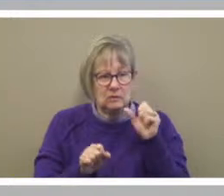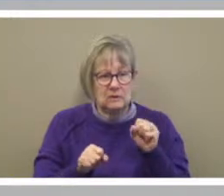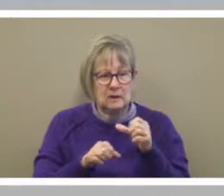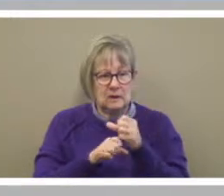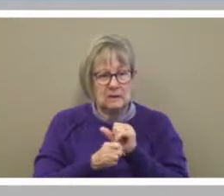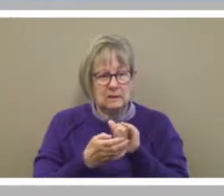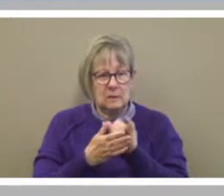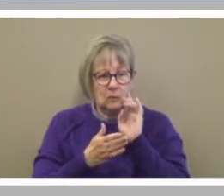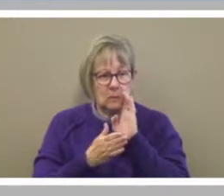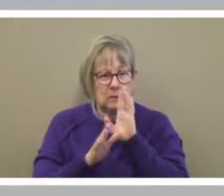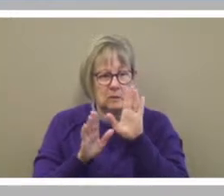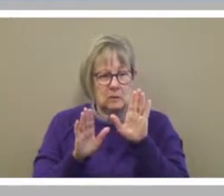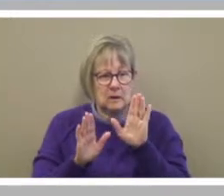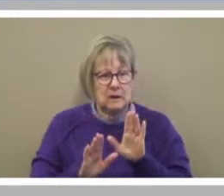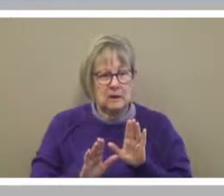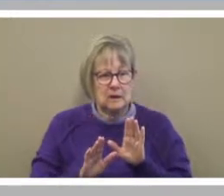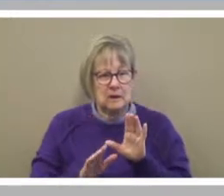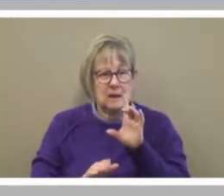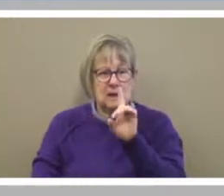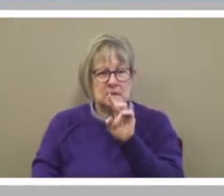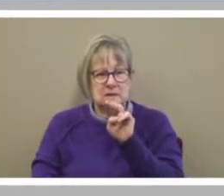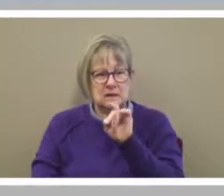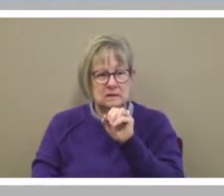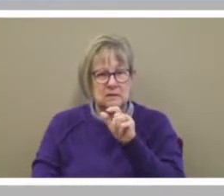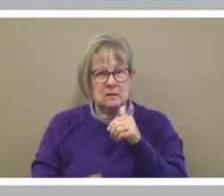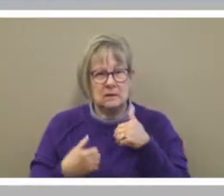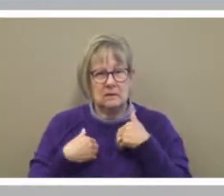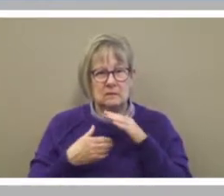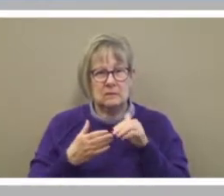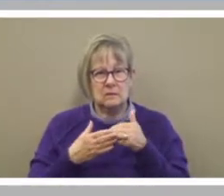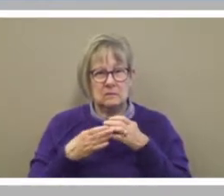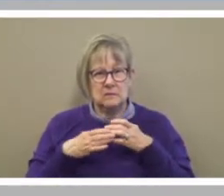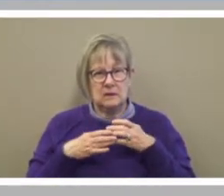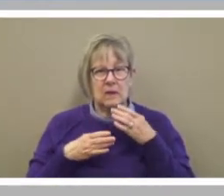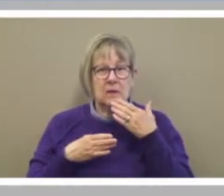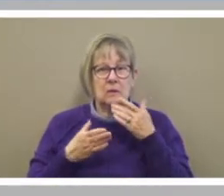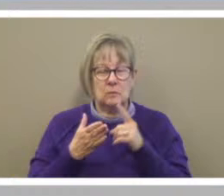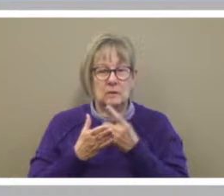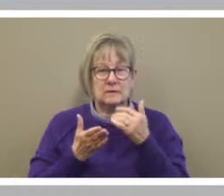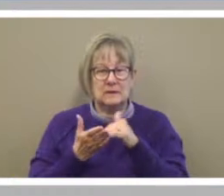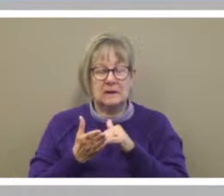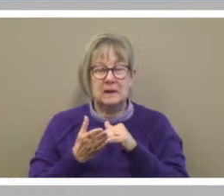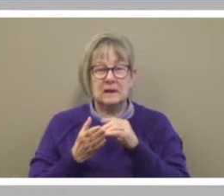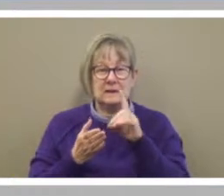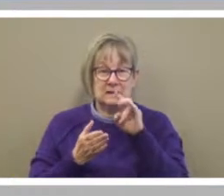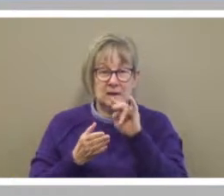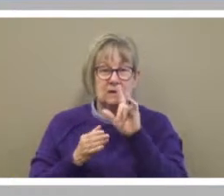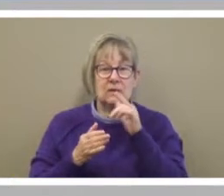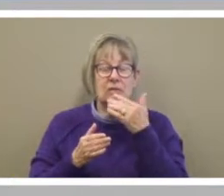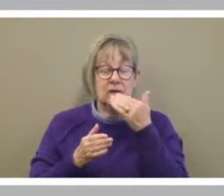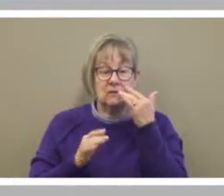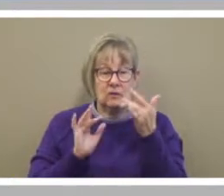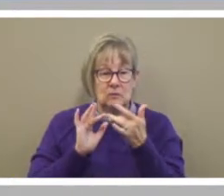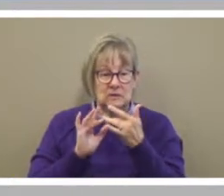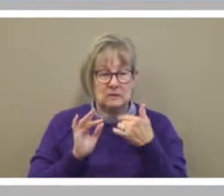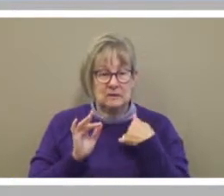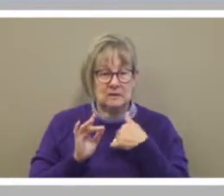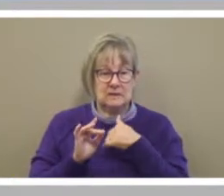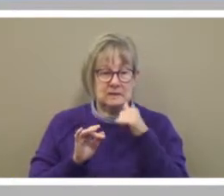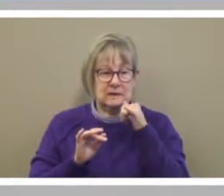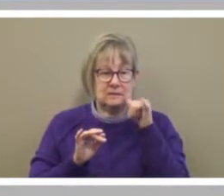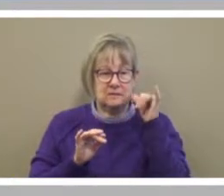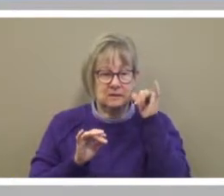ma'am. And Daniel has all my contact information. Once again, Daniel, thank you very much for reaching out yesterday. I